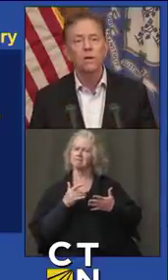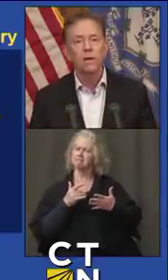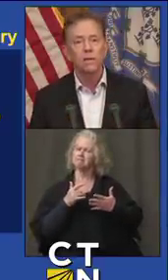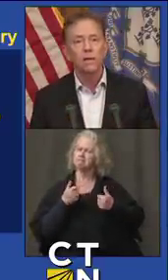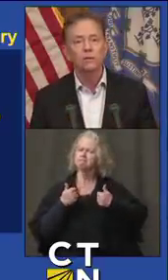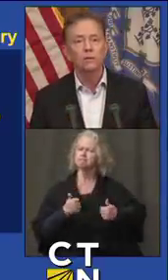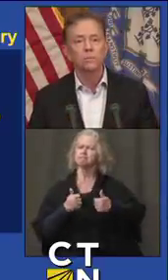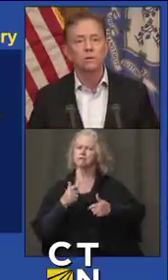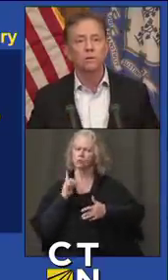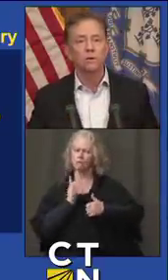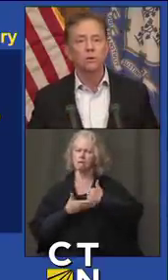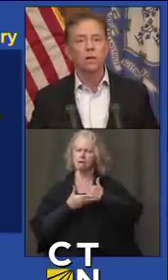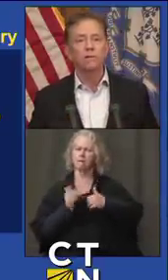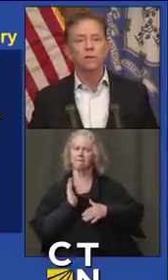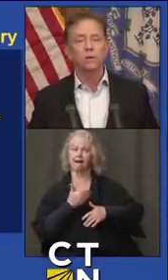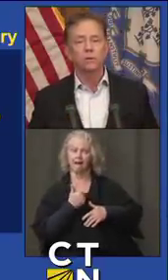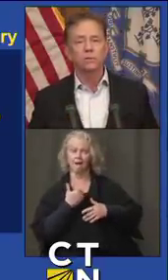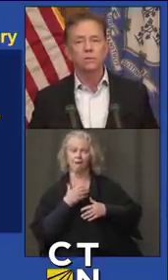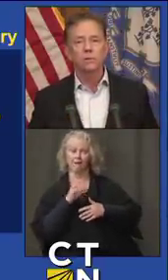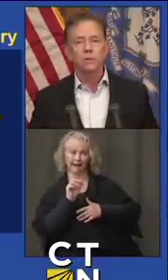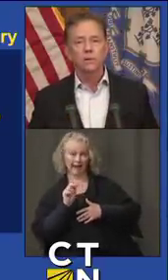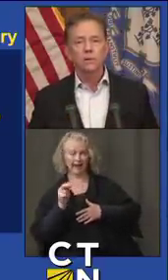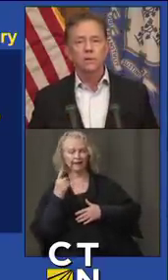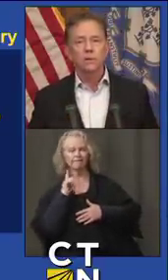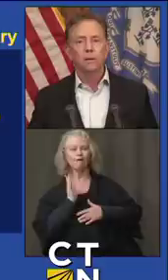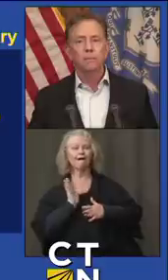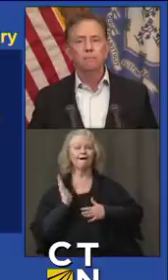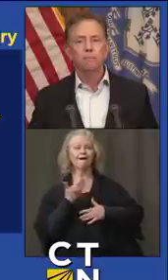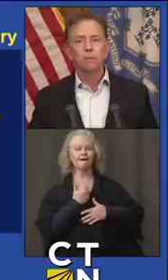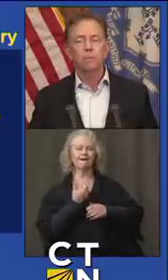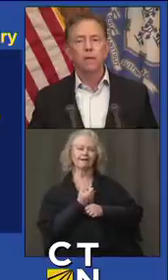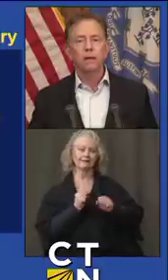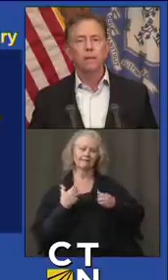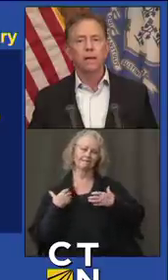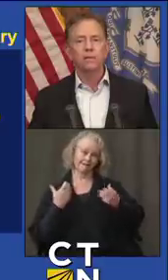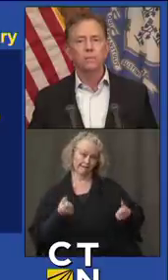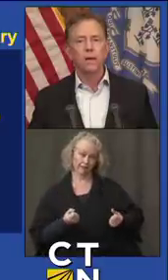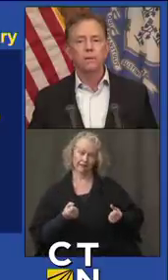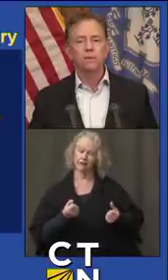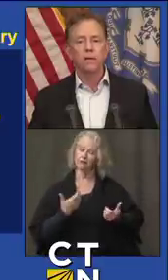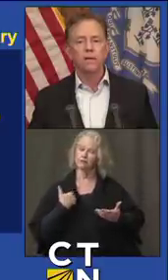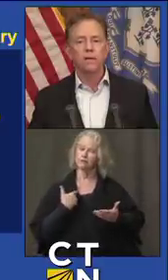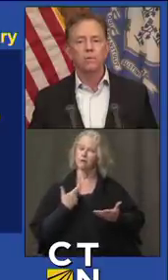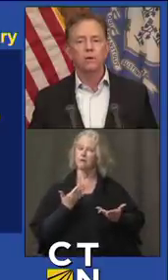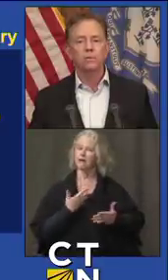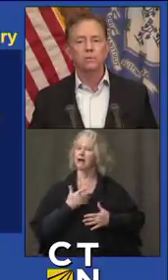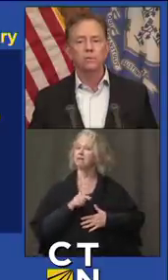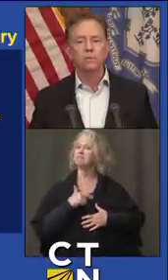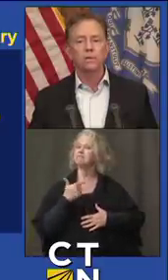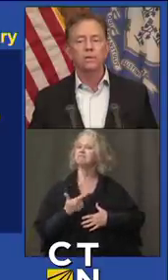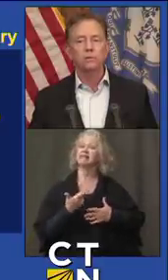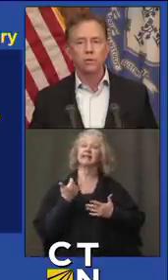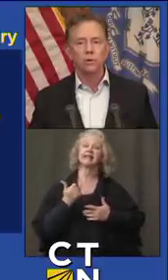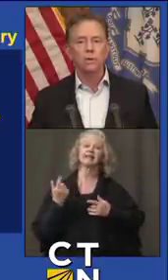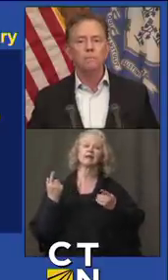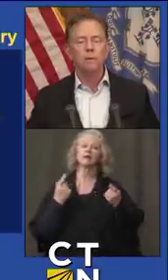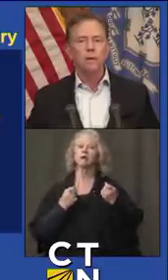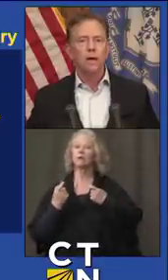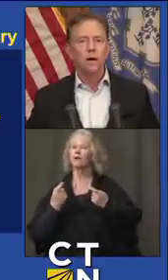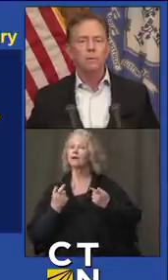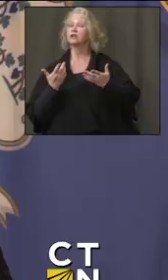view, and then in terms of your livelihoods. With that, Max, I'm happy to take any questions.